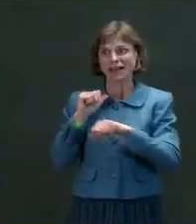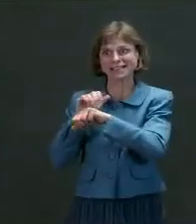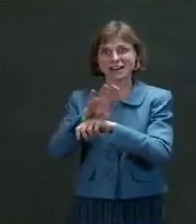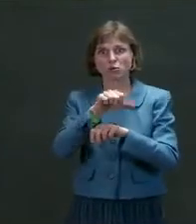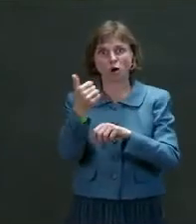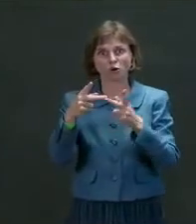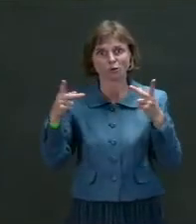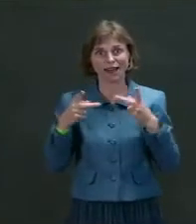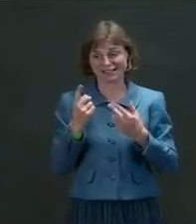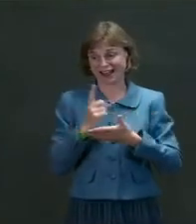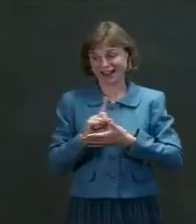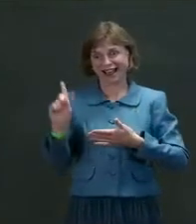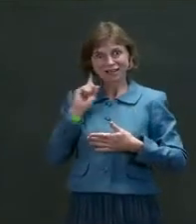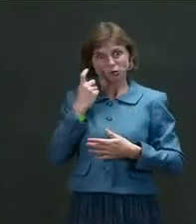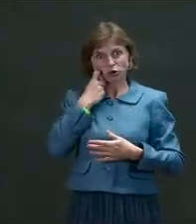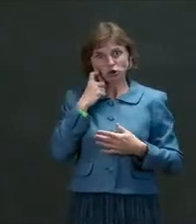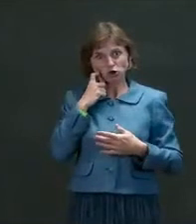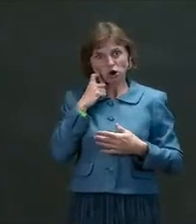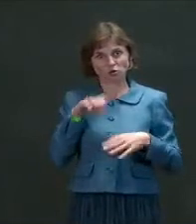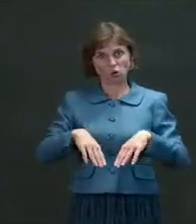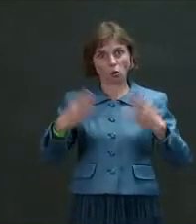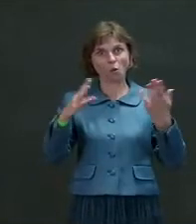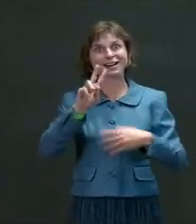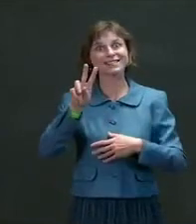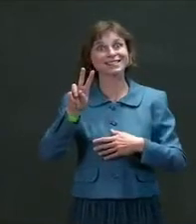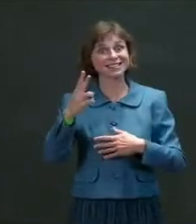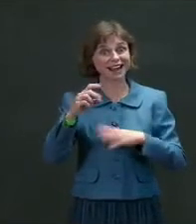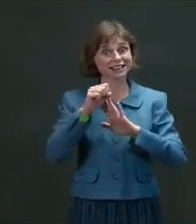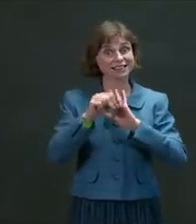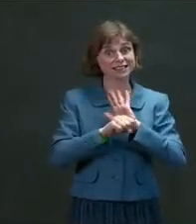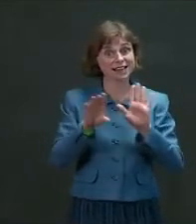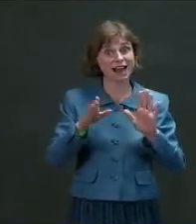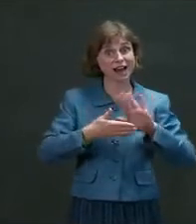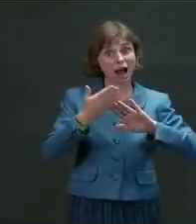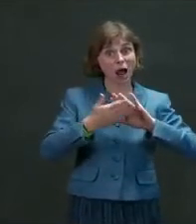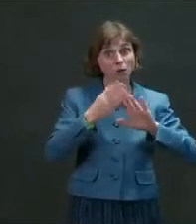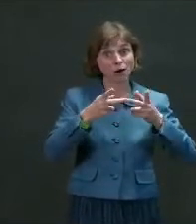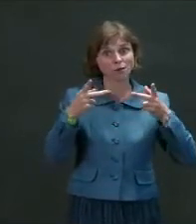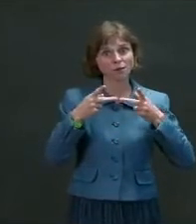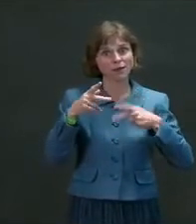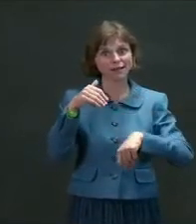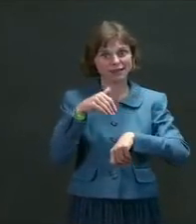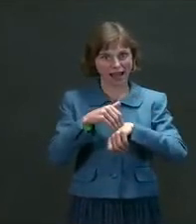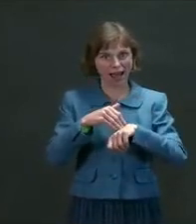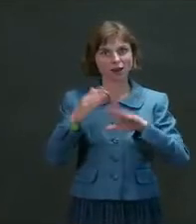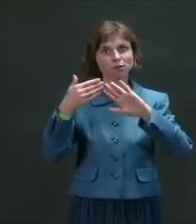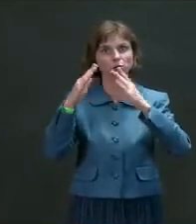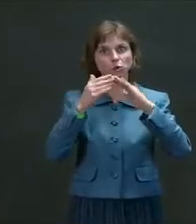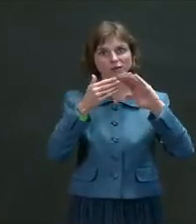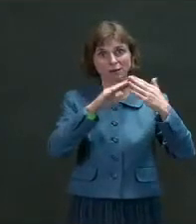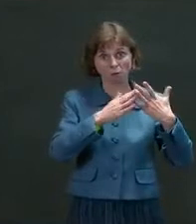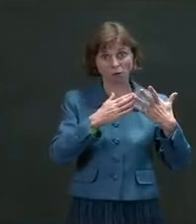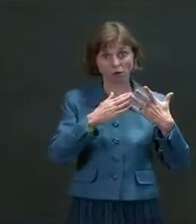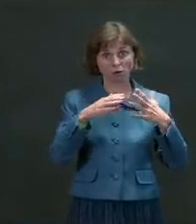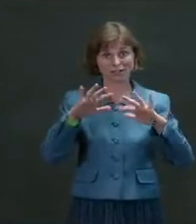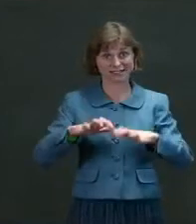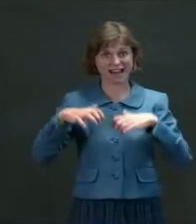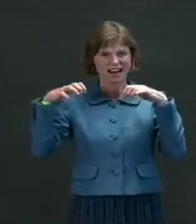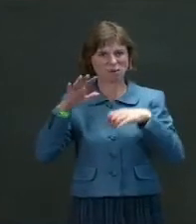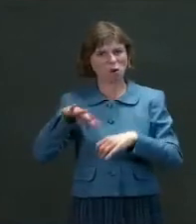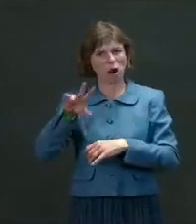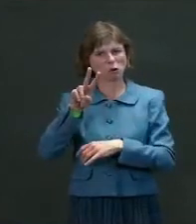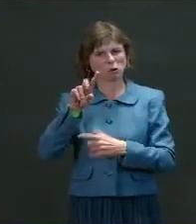we just opened our second state-operated site at Phoenix Municipal Stadium. We're running about 2,000 to 3,000, but it